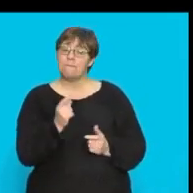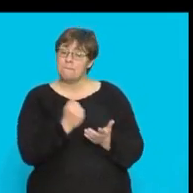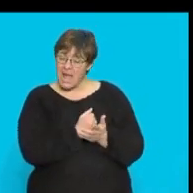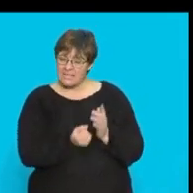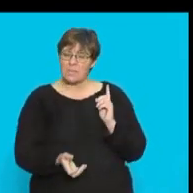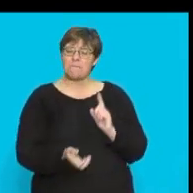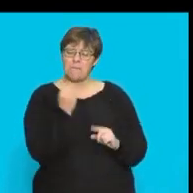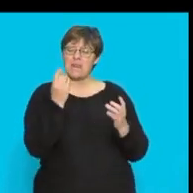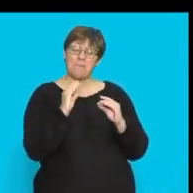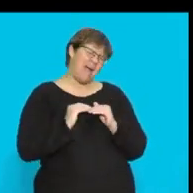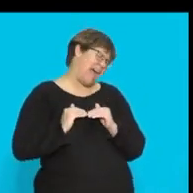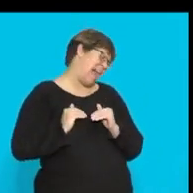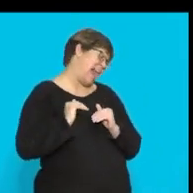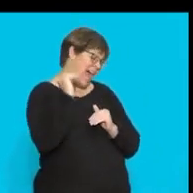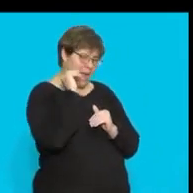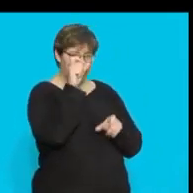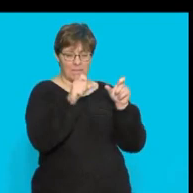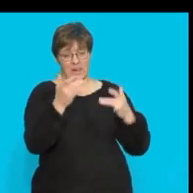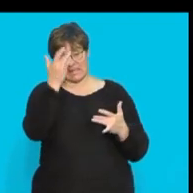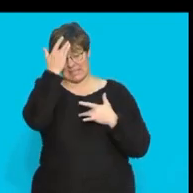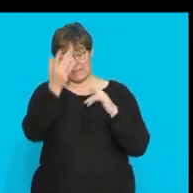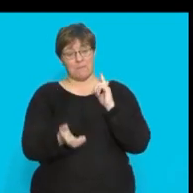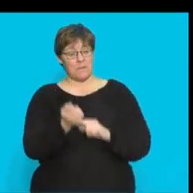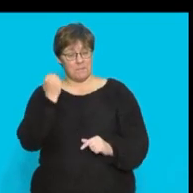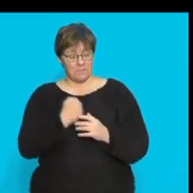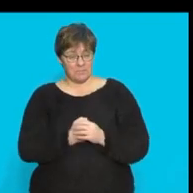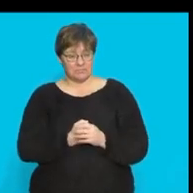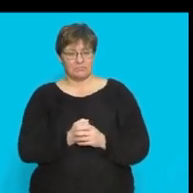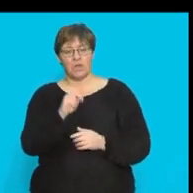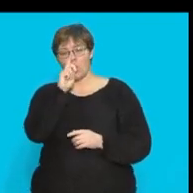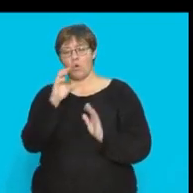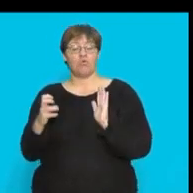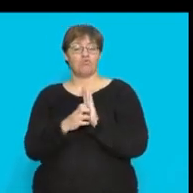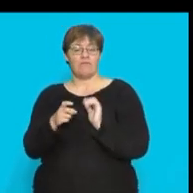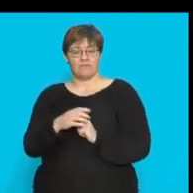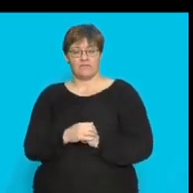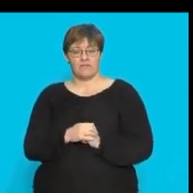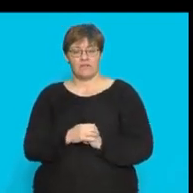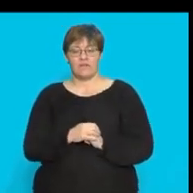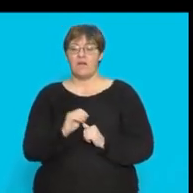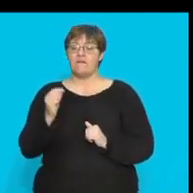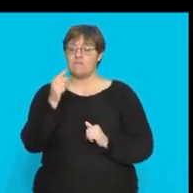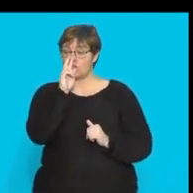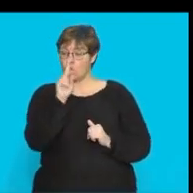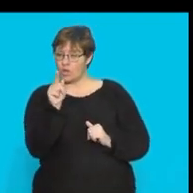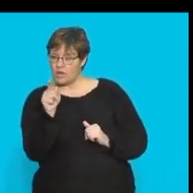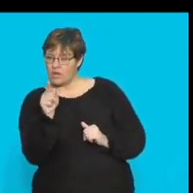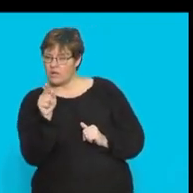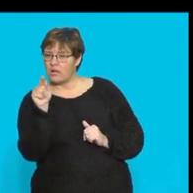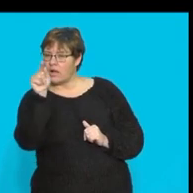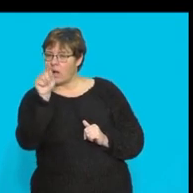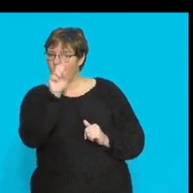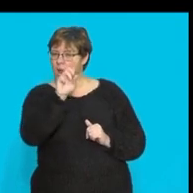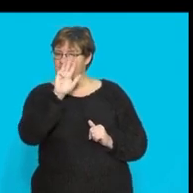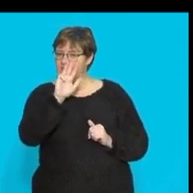number of malaria cases. So if we have a look at the graph, the first thing we have to do is we need to